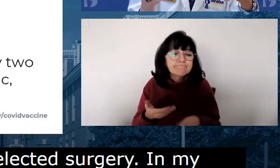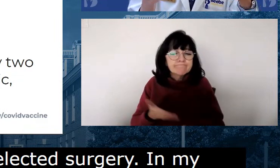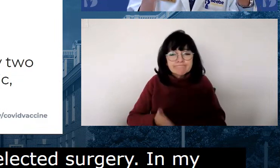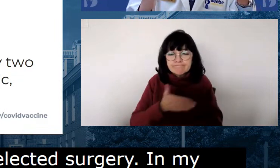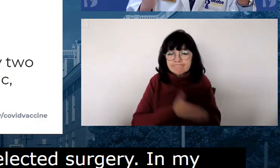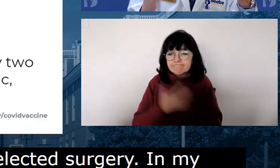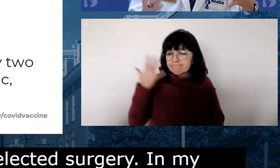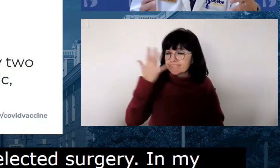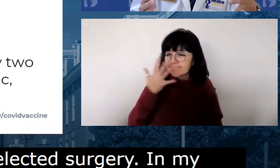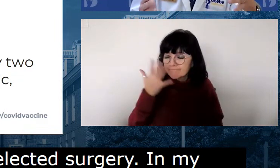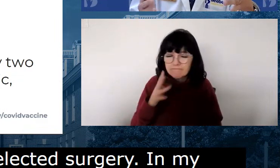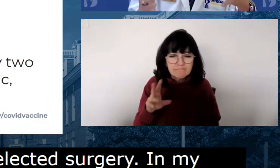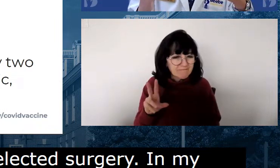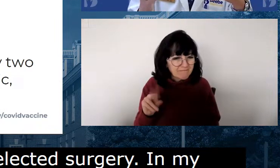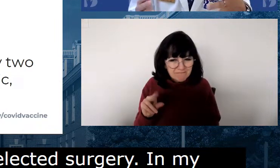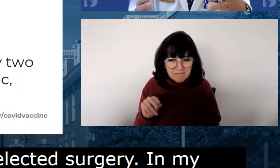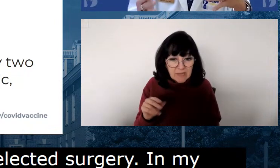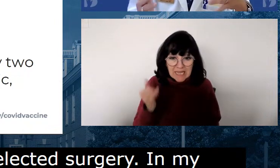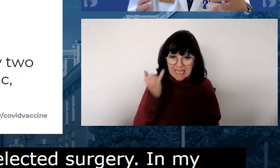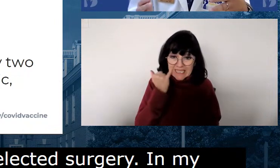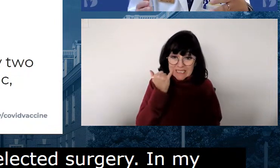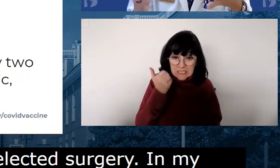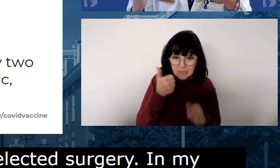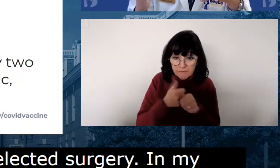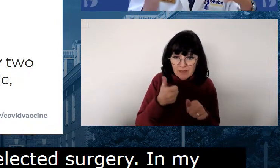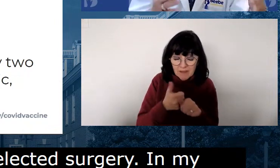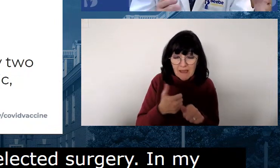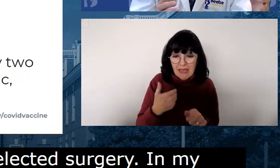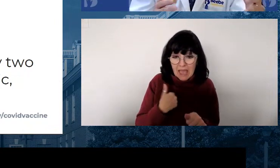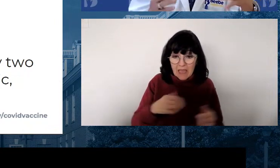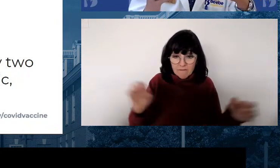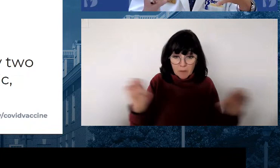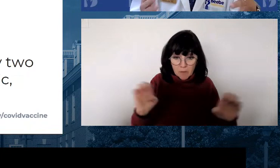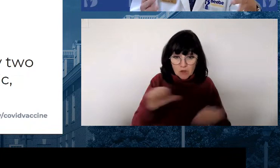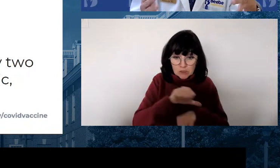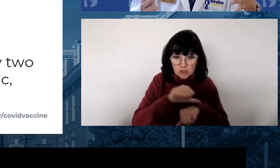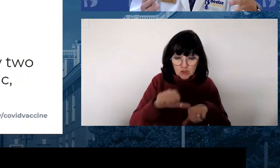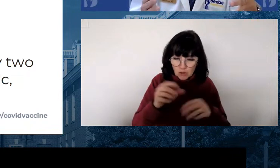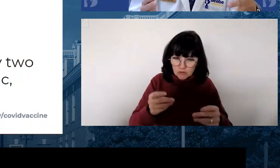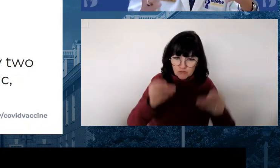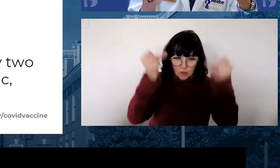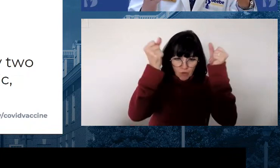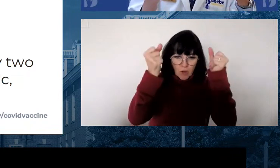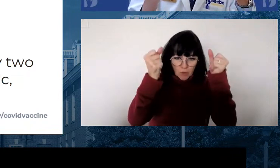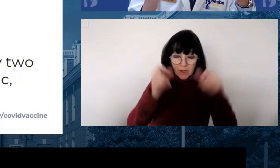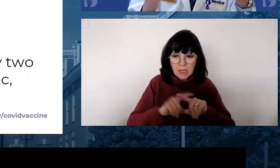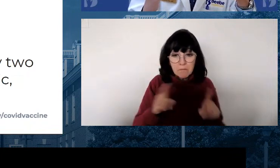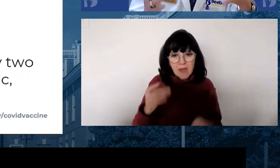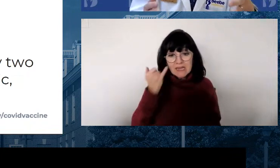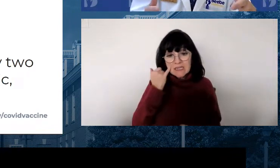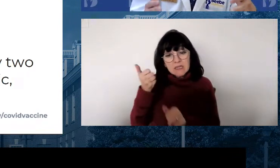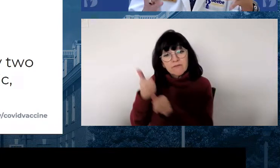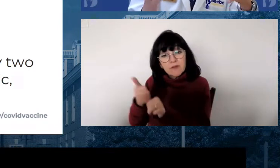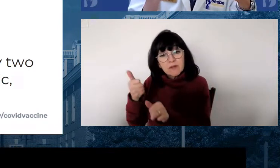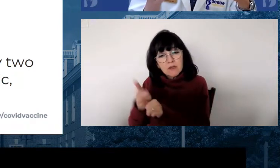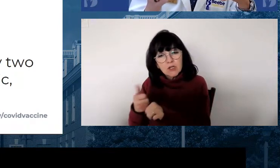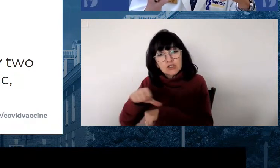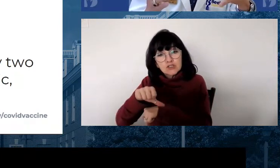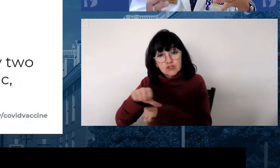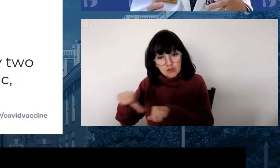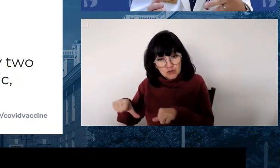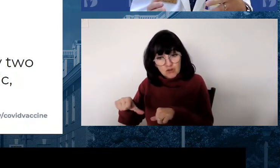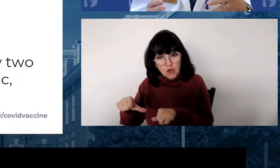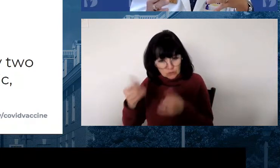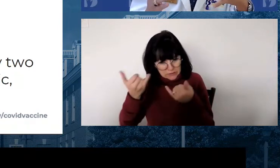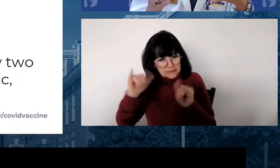means that if you have emergency surgical needs, you get in, we take care of you. But if you have a surgery that is